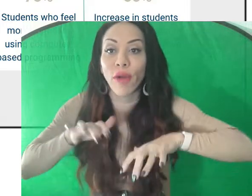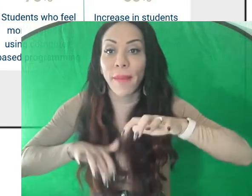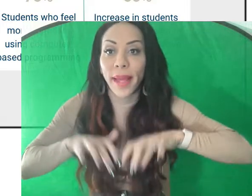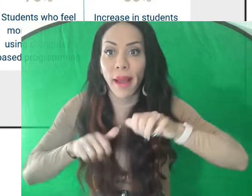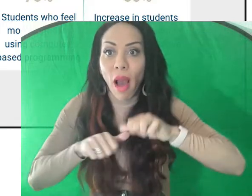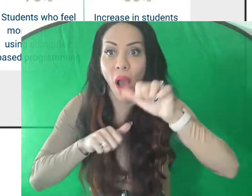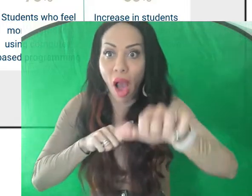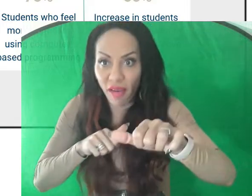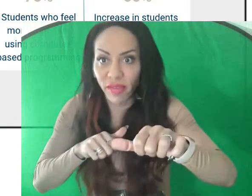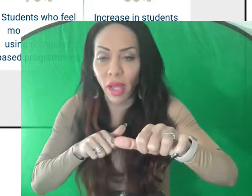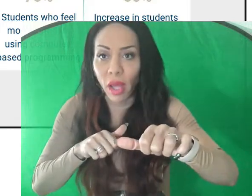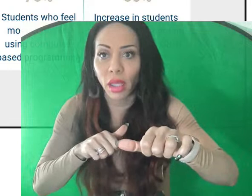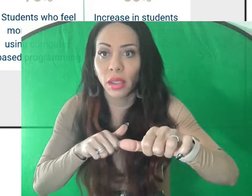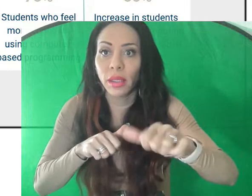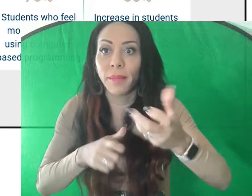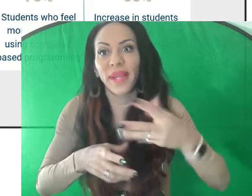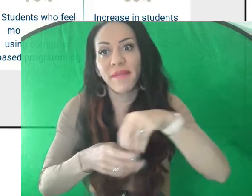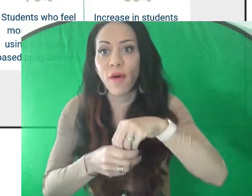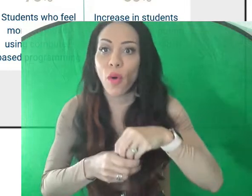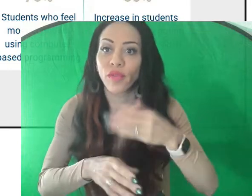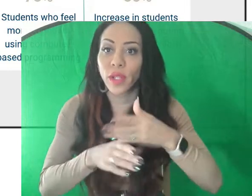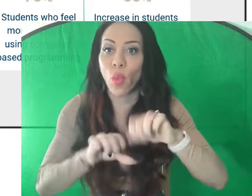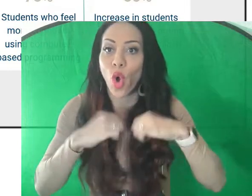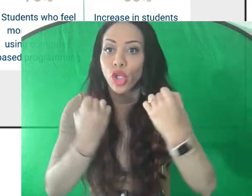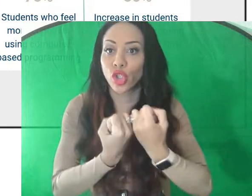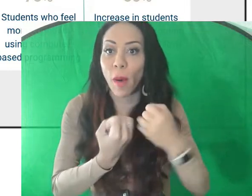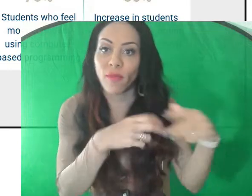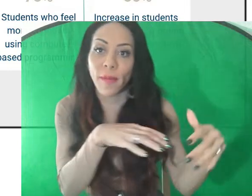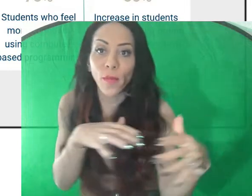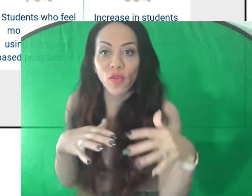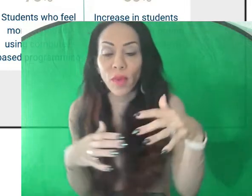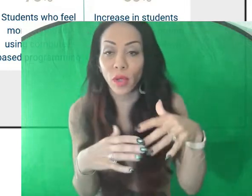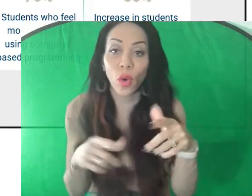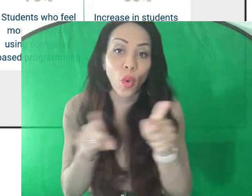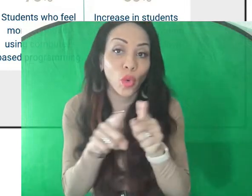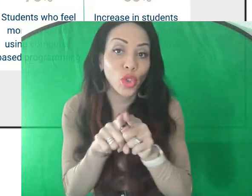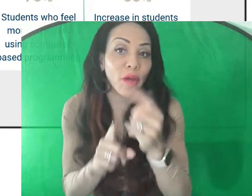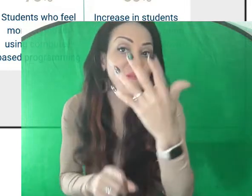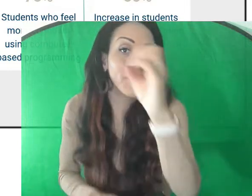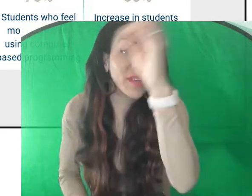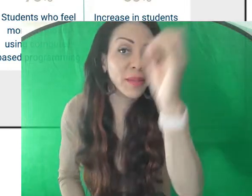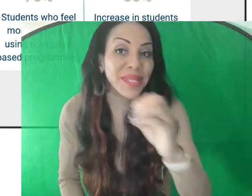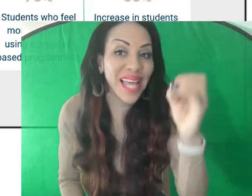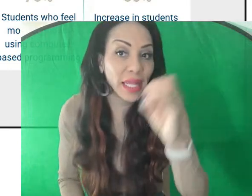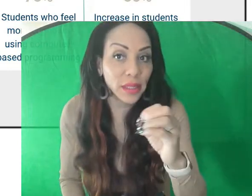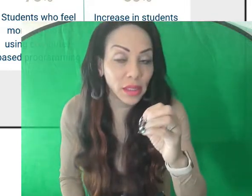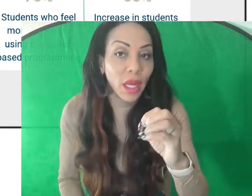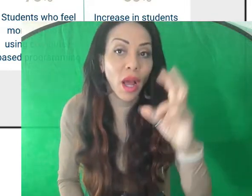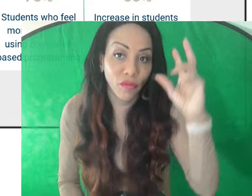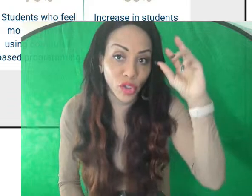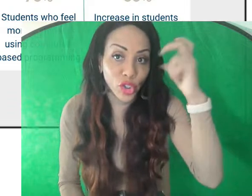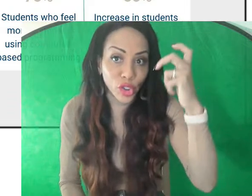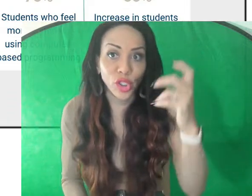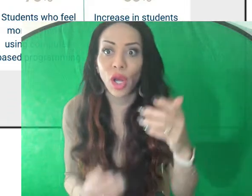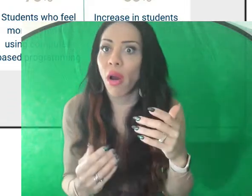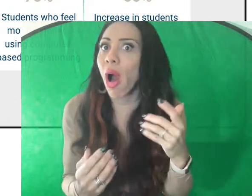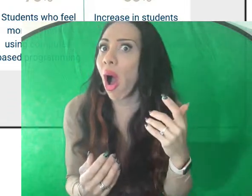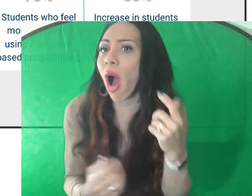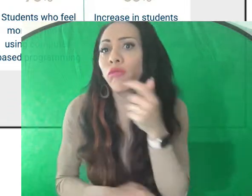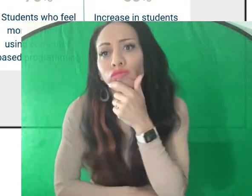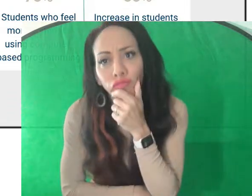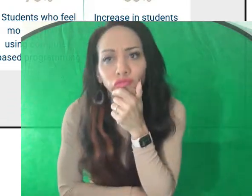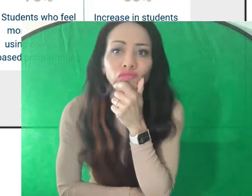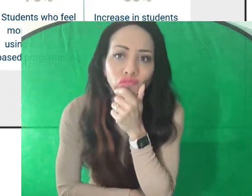there's 50% of the students also GCSE computing. Yes, are more interested in considering